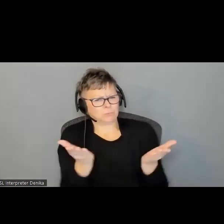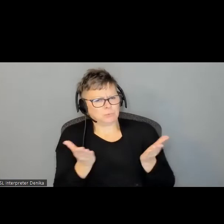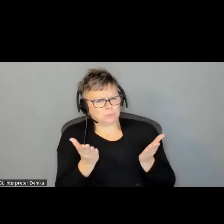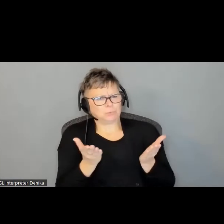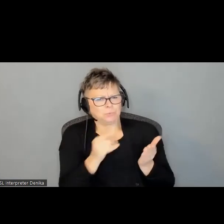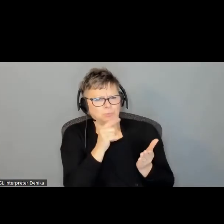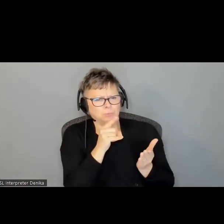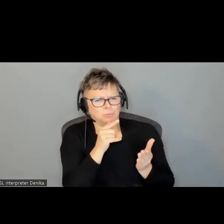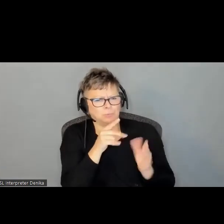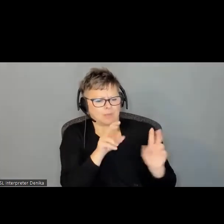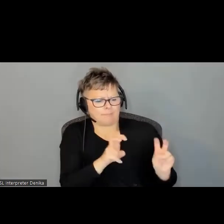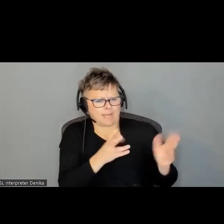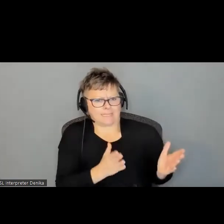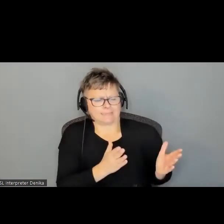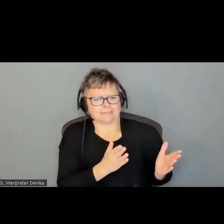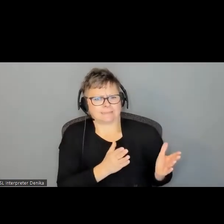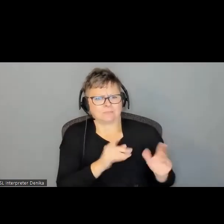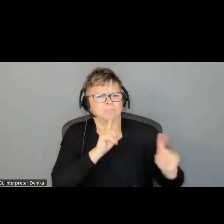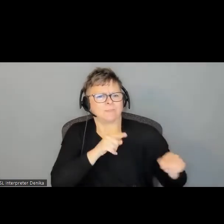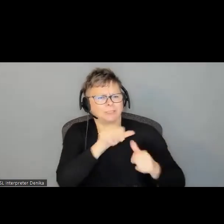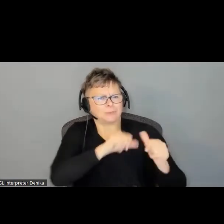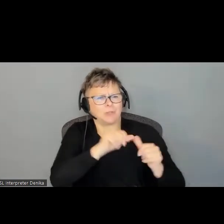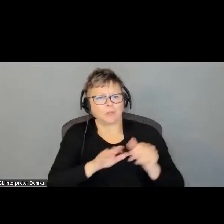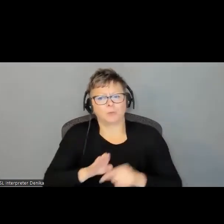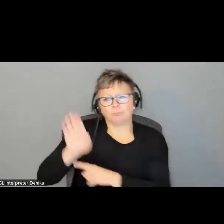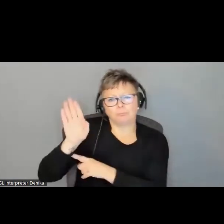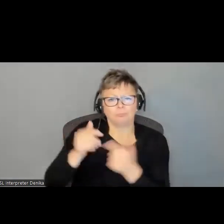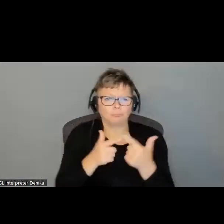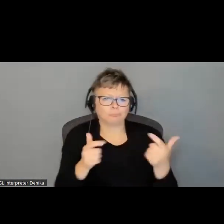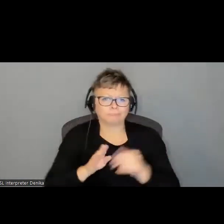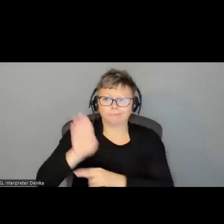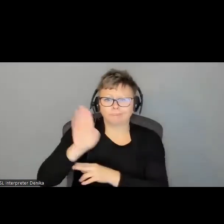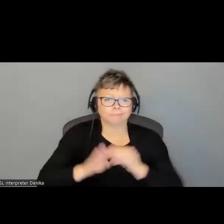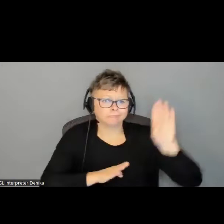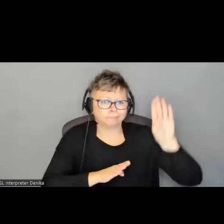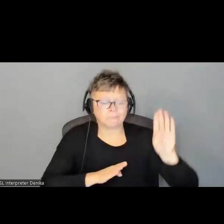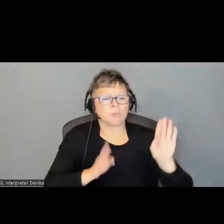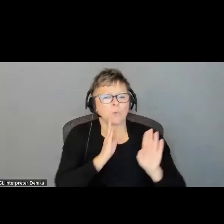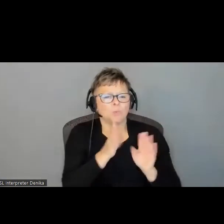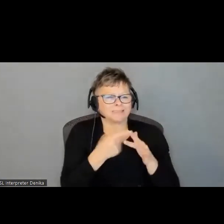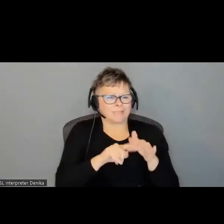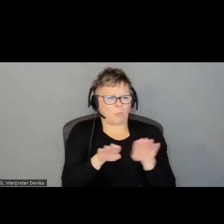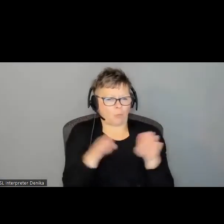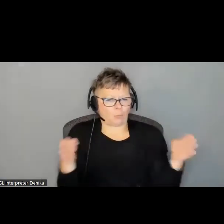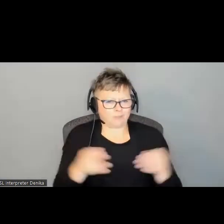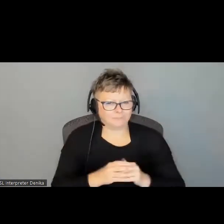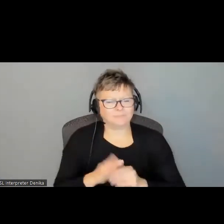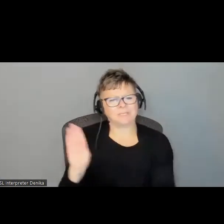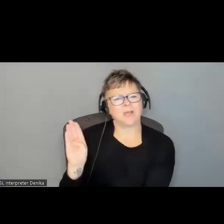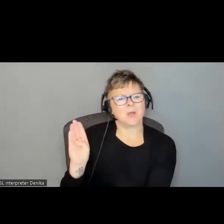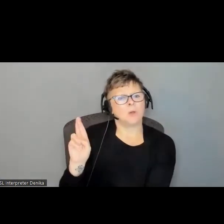respond to each other as well by putting up their hands as we go on. But let's just start. Let me turn to Brian first of